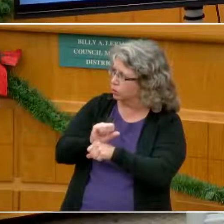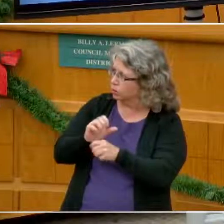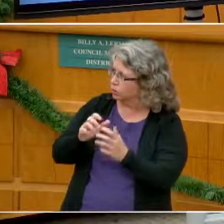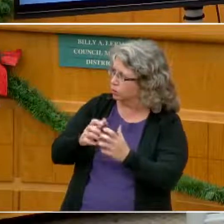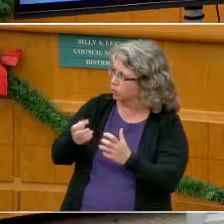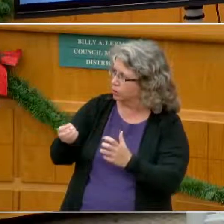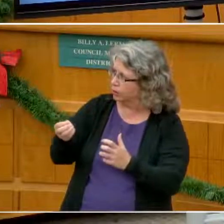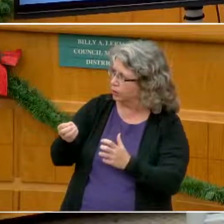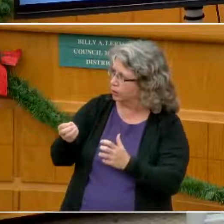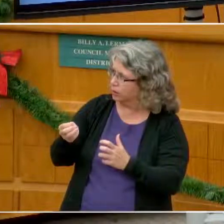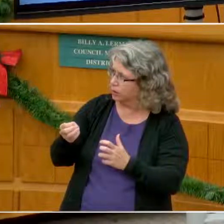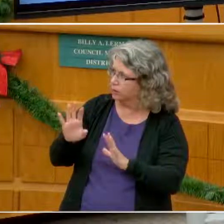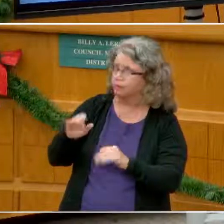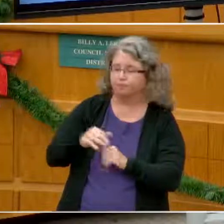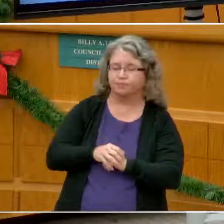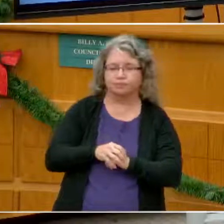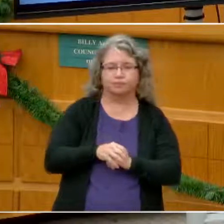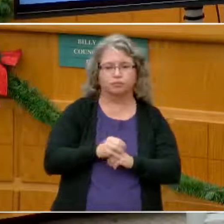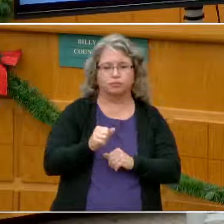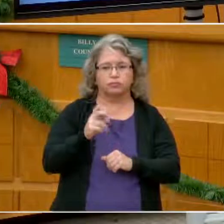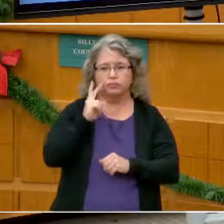There we go. You can see it right over here.